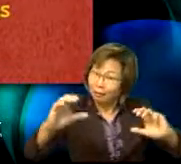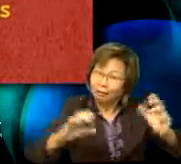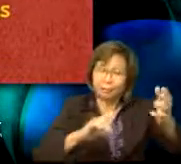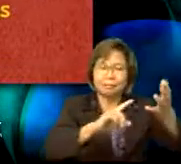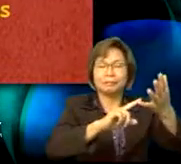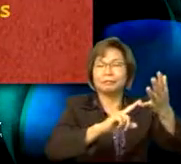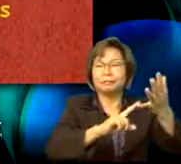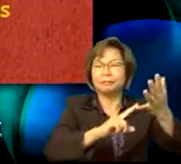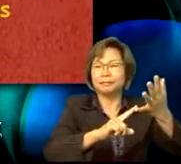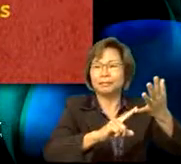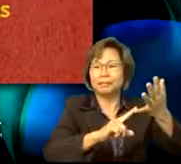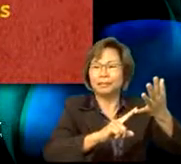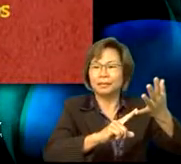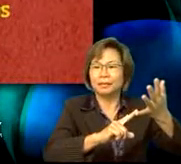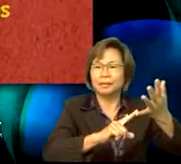car,